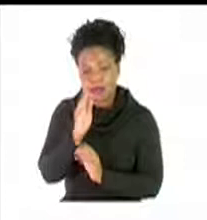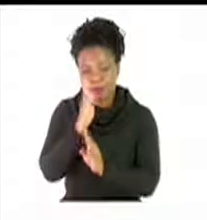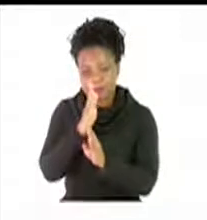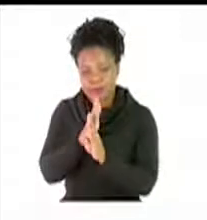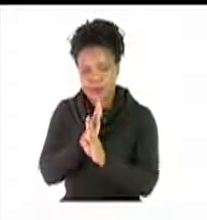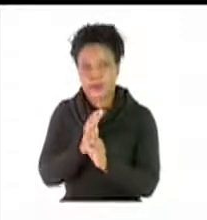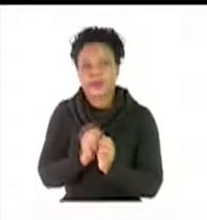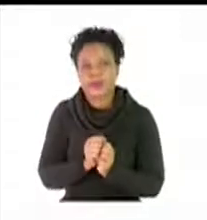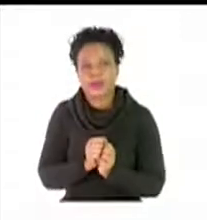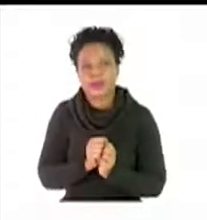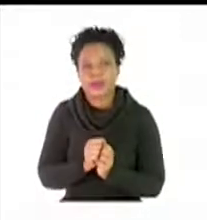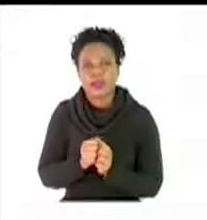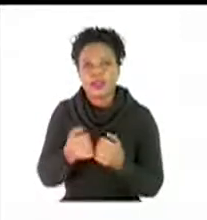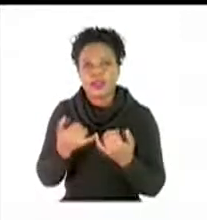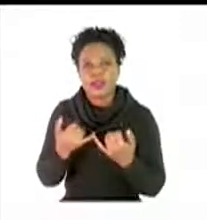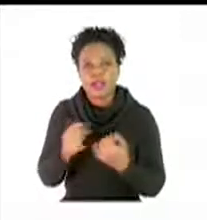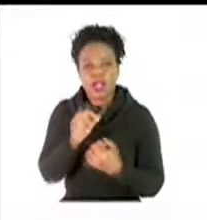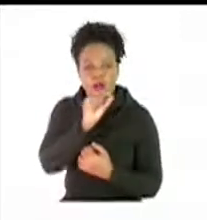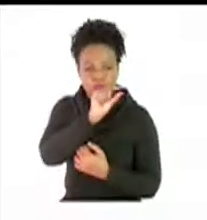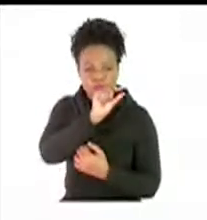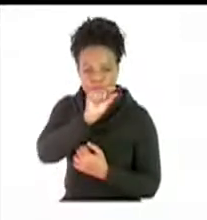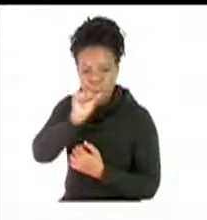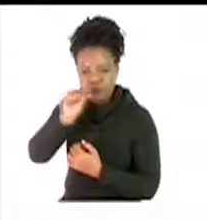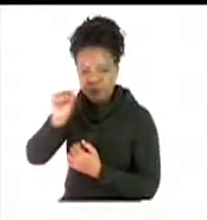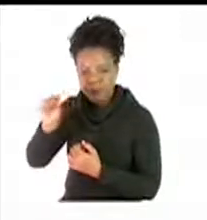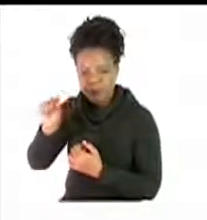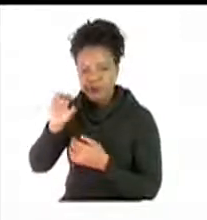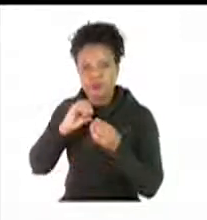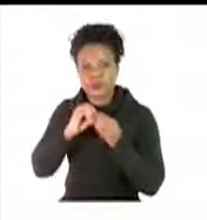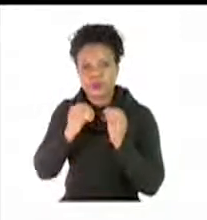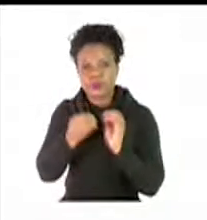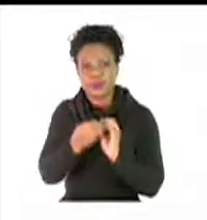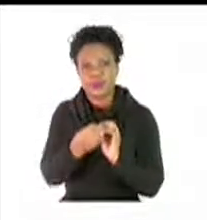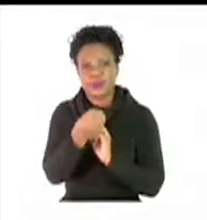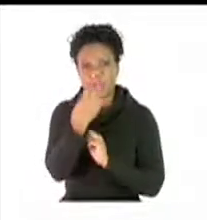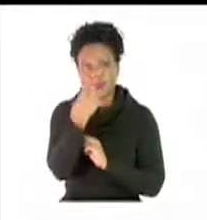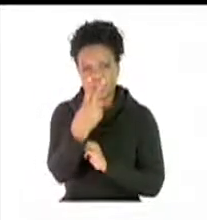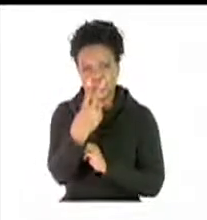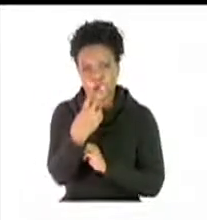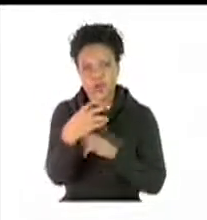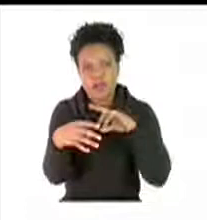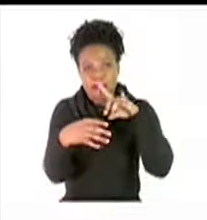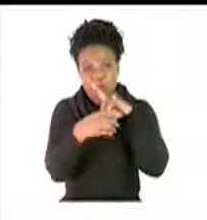Across, that's number two, we have got.